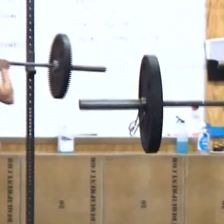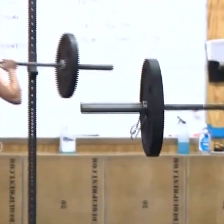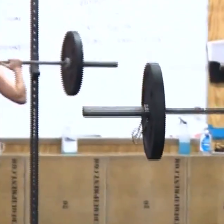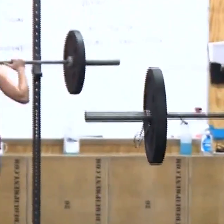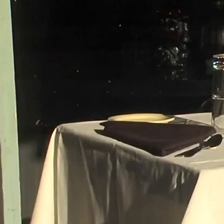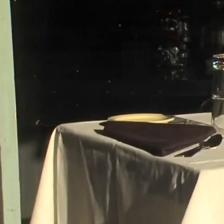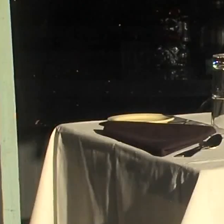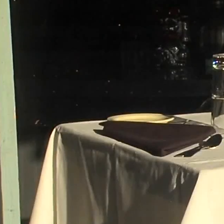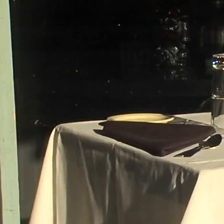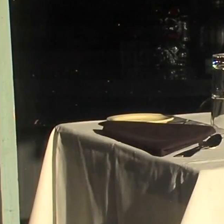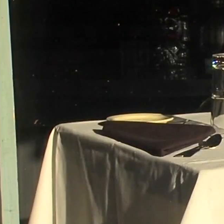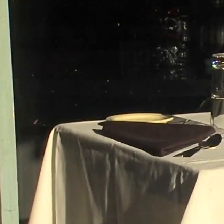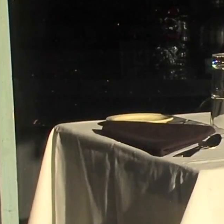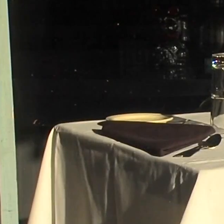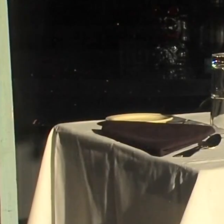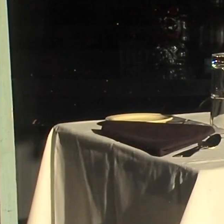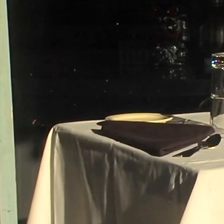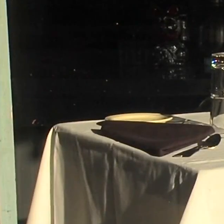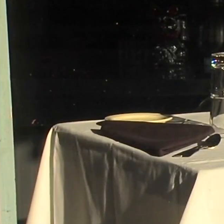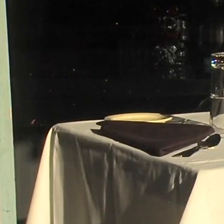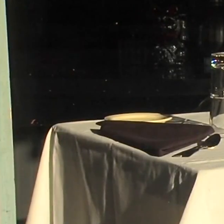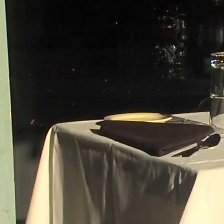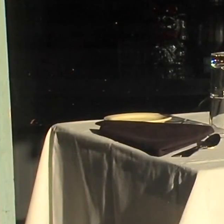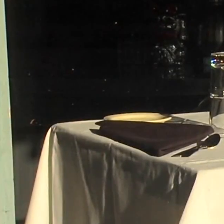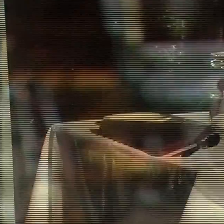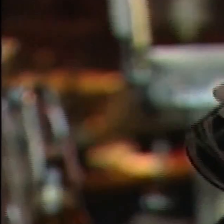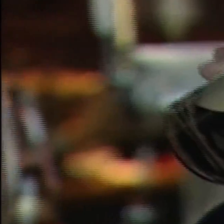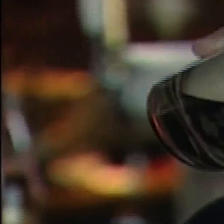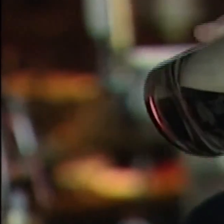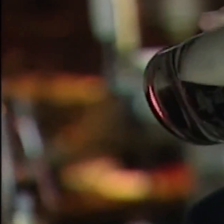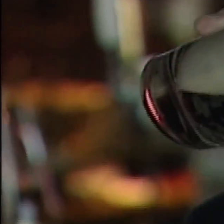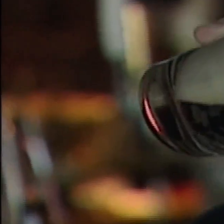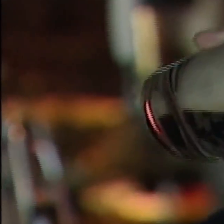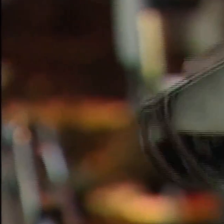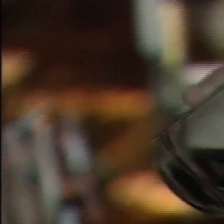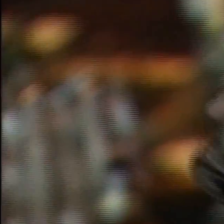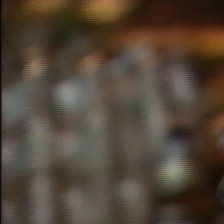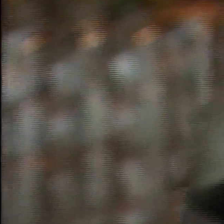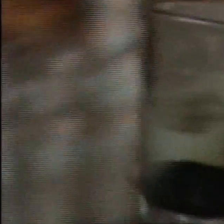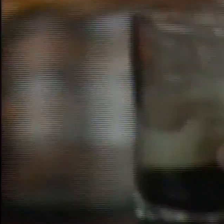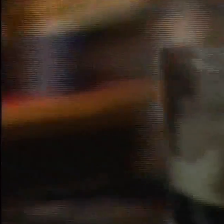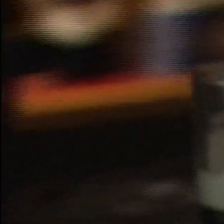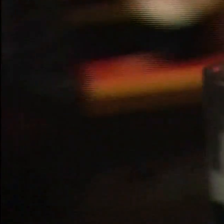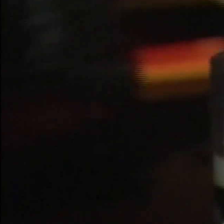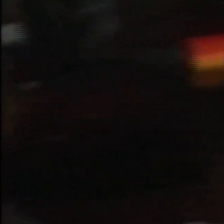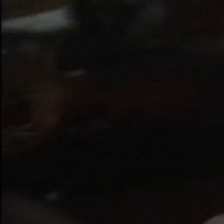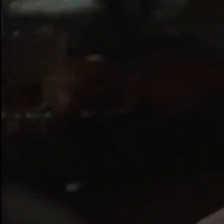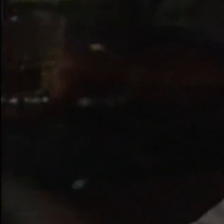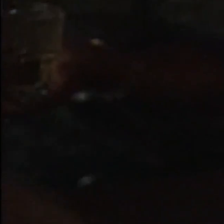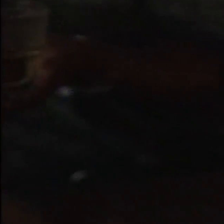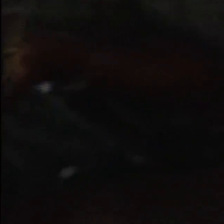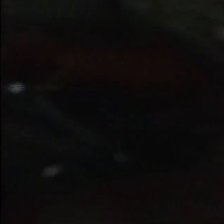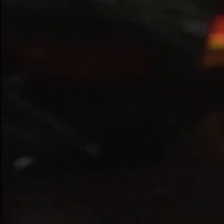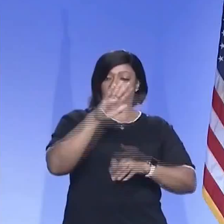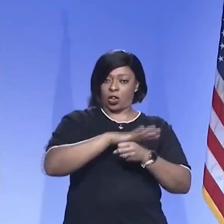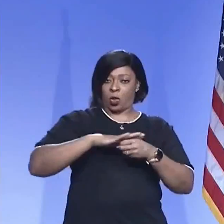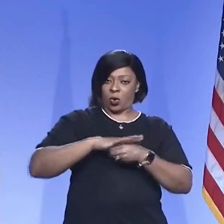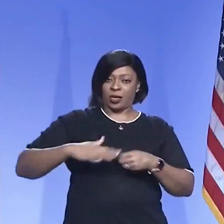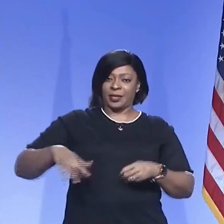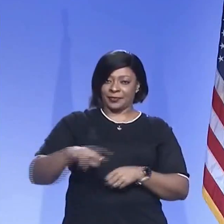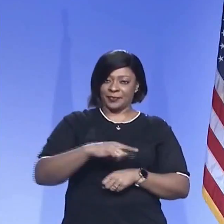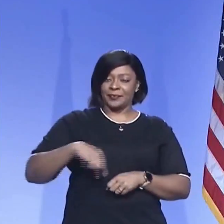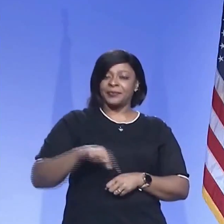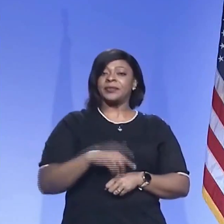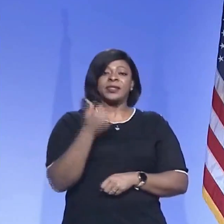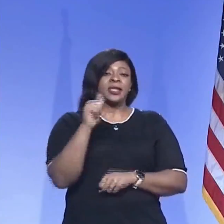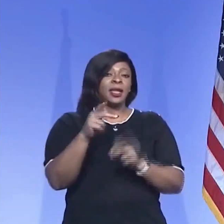people work out or go out to eat could be impacted first, based on the trends of 450 people recently infected. We know